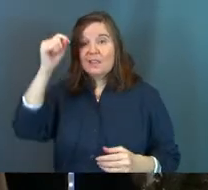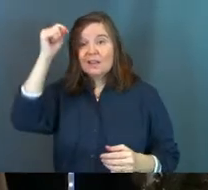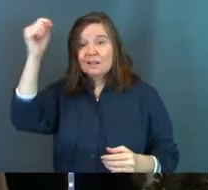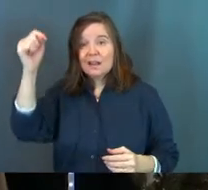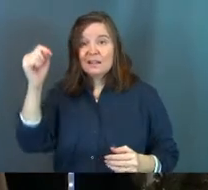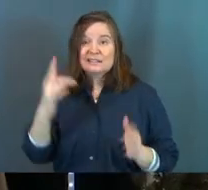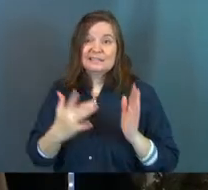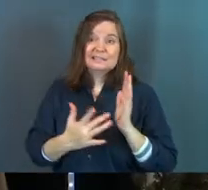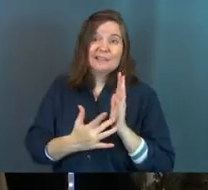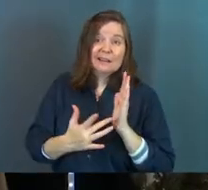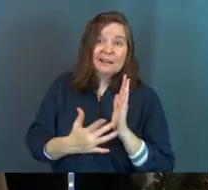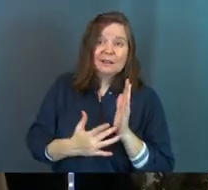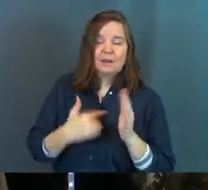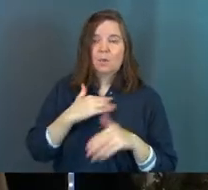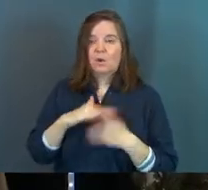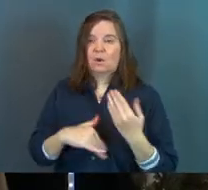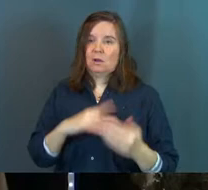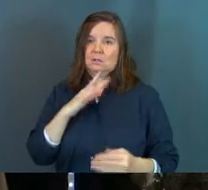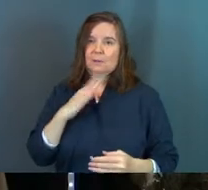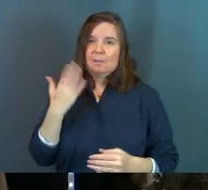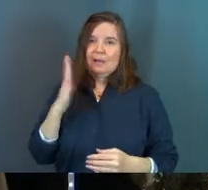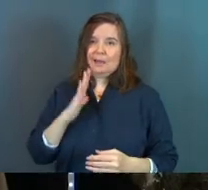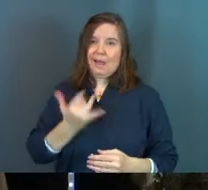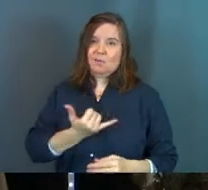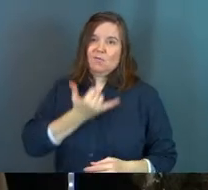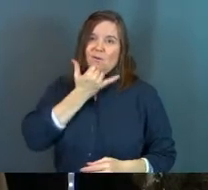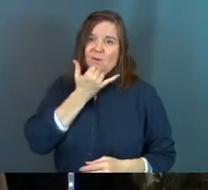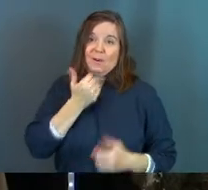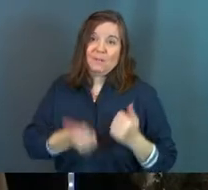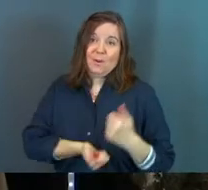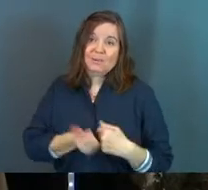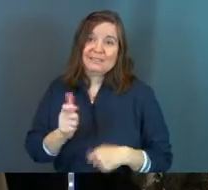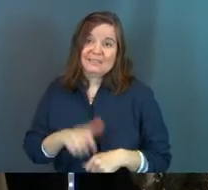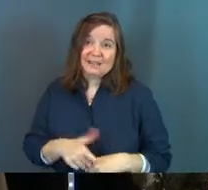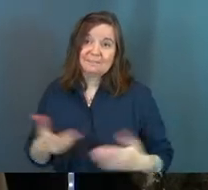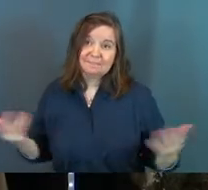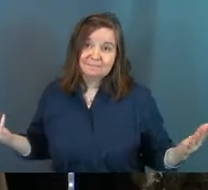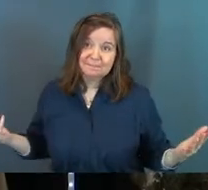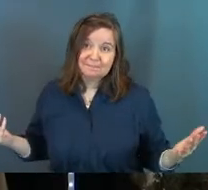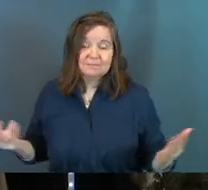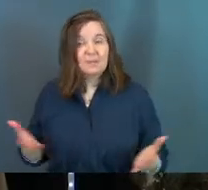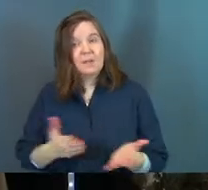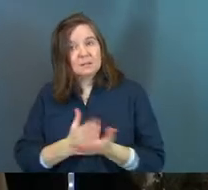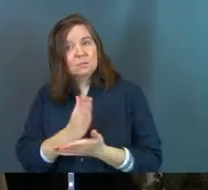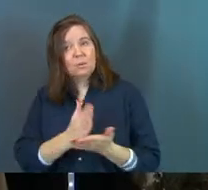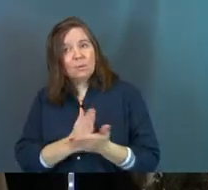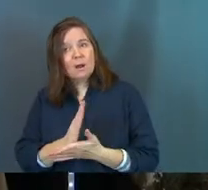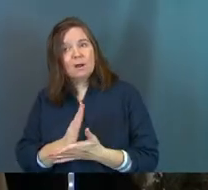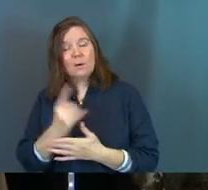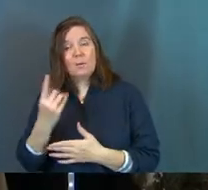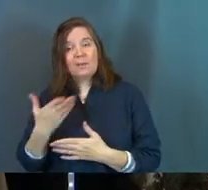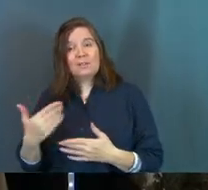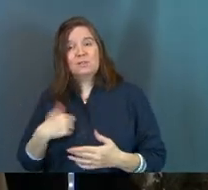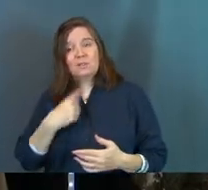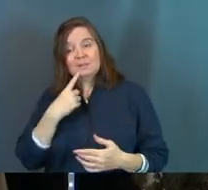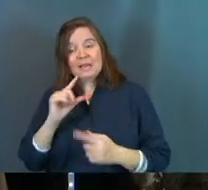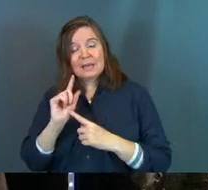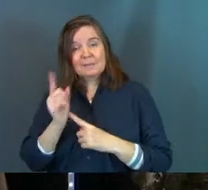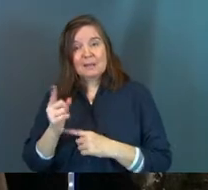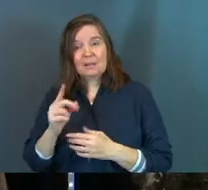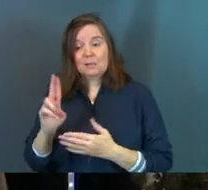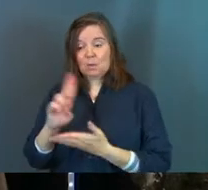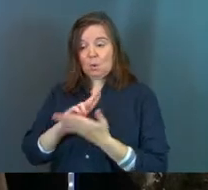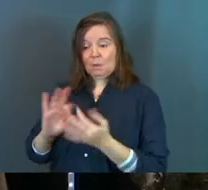theologically, technically, we're all talking about God wrong most of the time. And it's all right. One of the things that you're going to say in a minute is